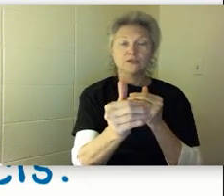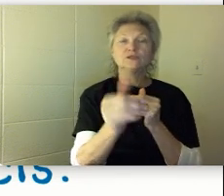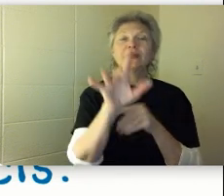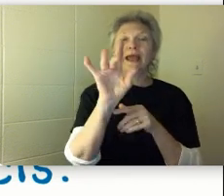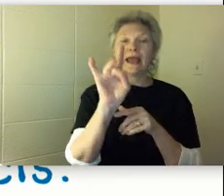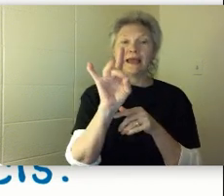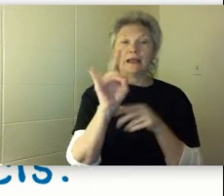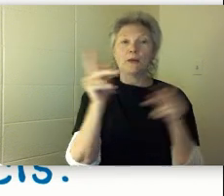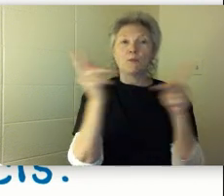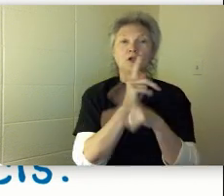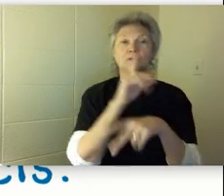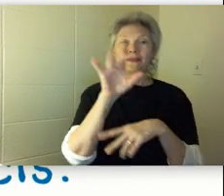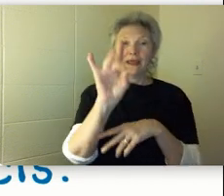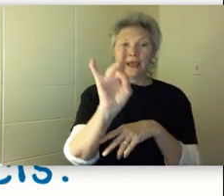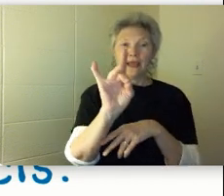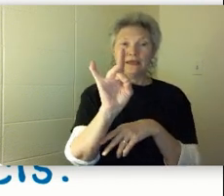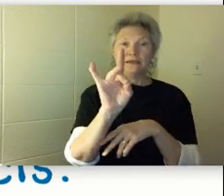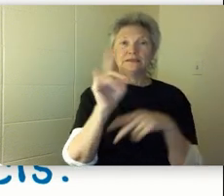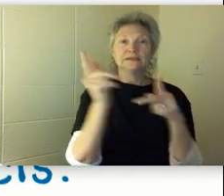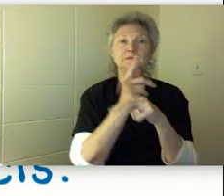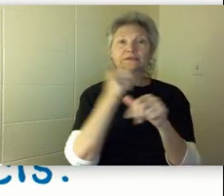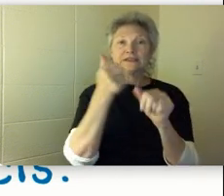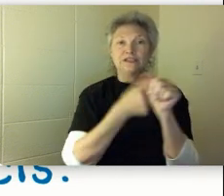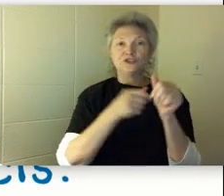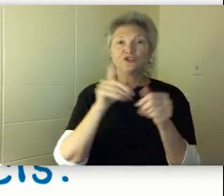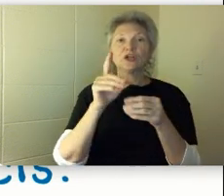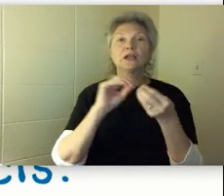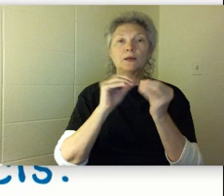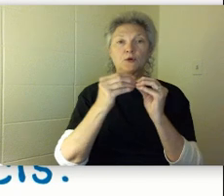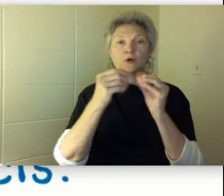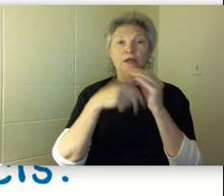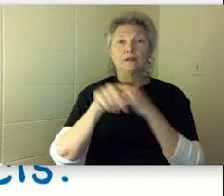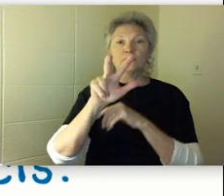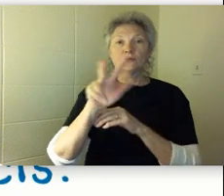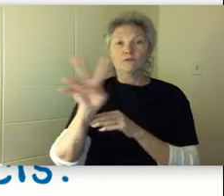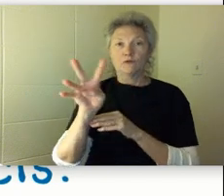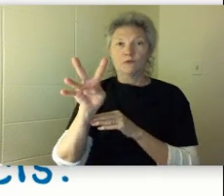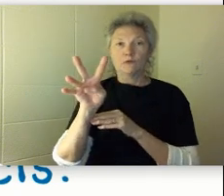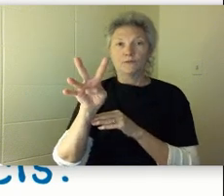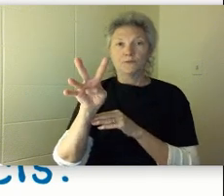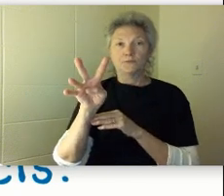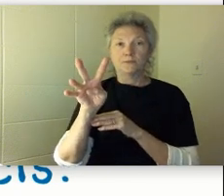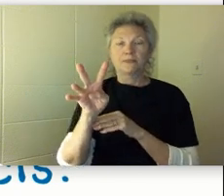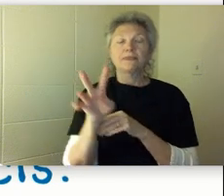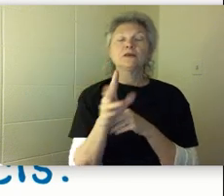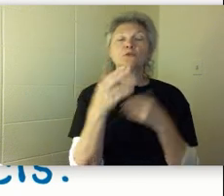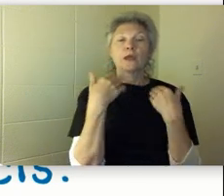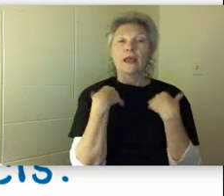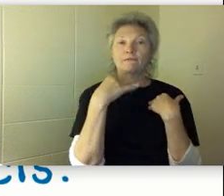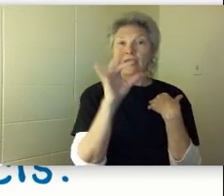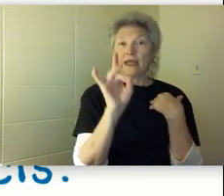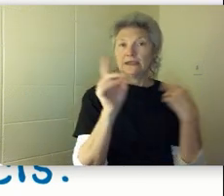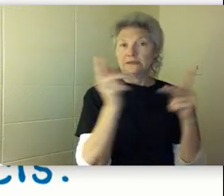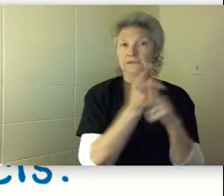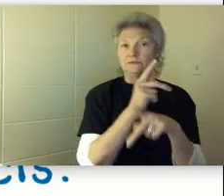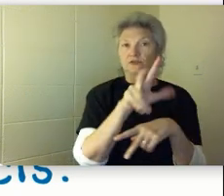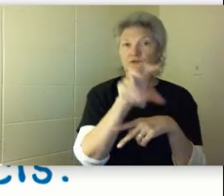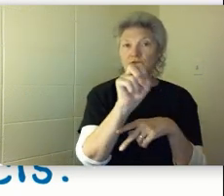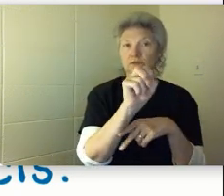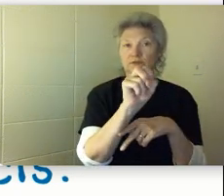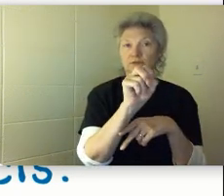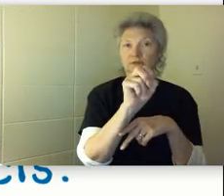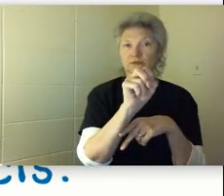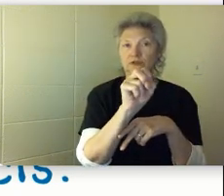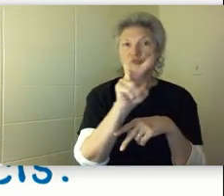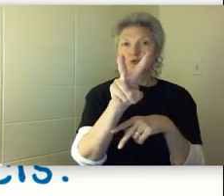8 and multiply the 8 times each digit in 34. So we have 8 times 30,